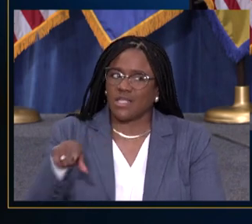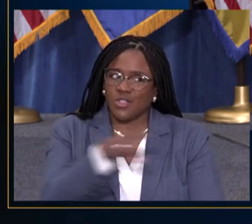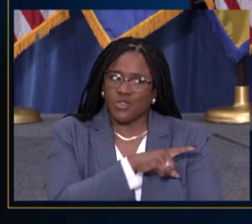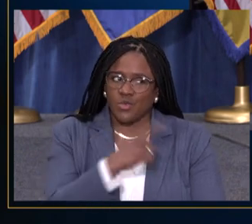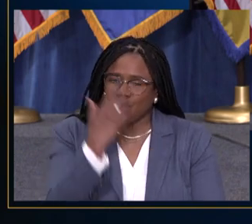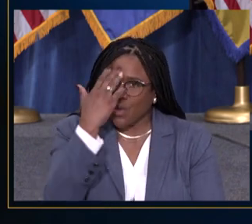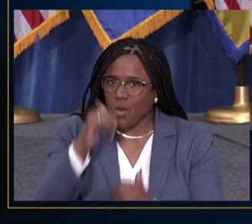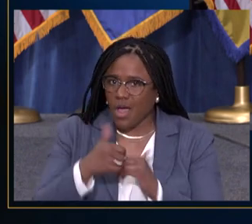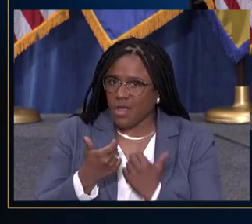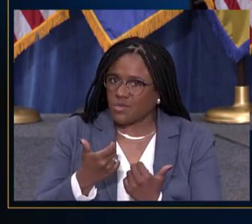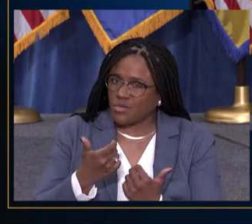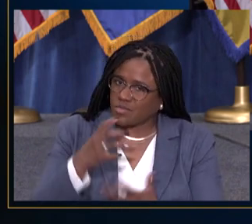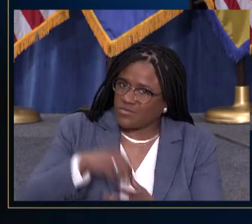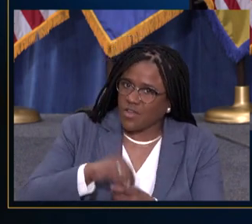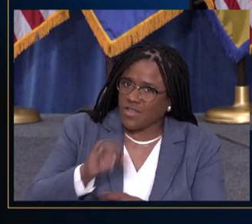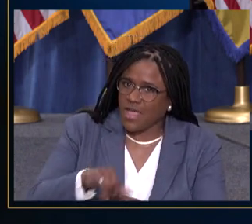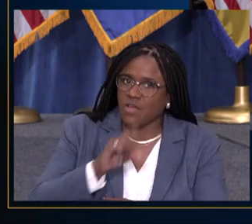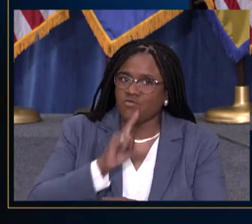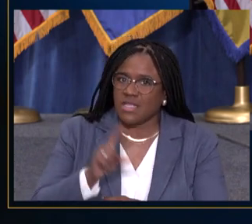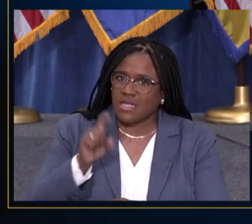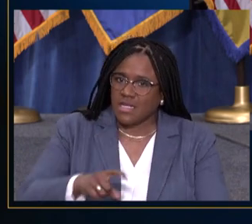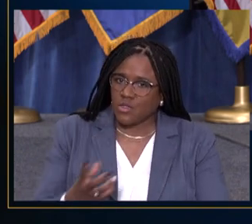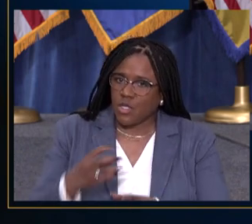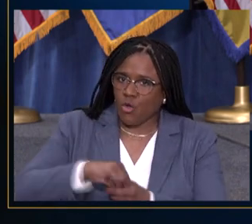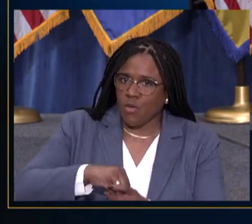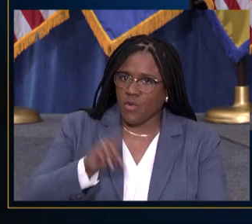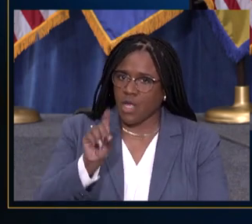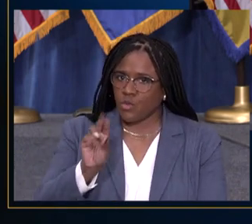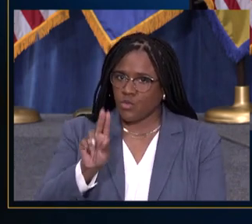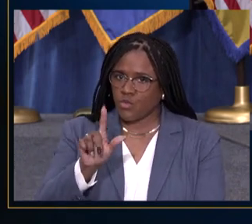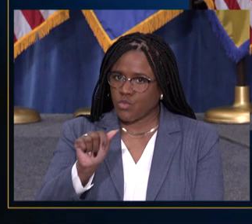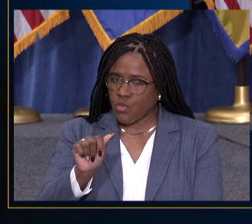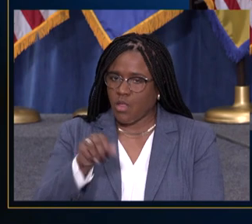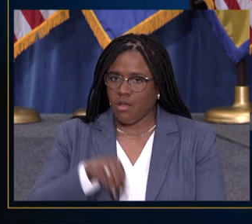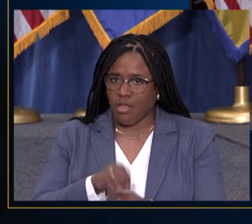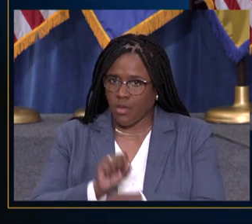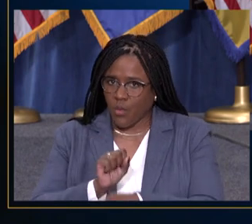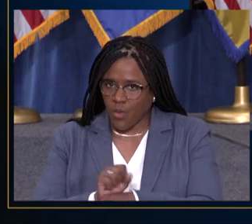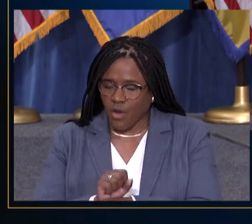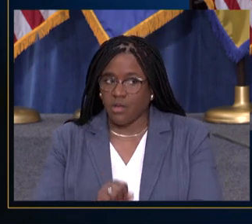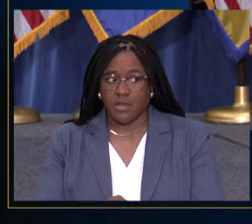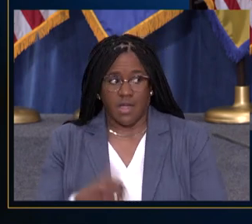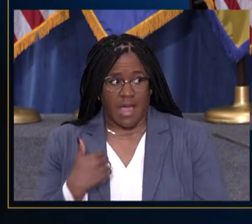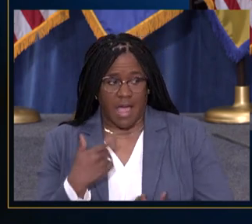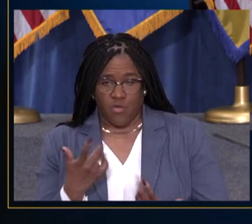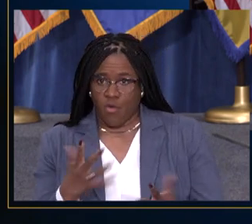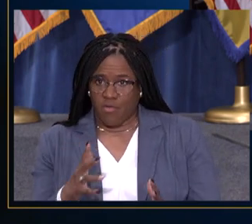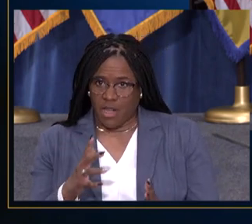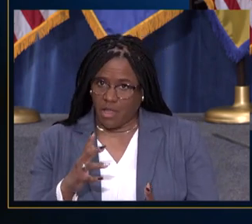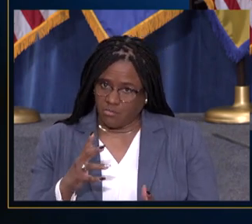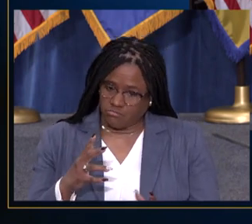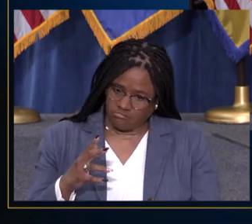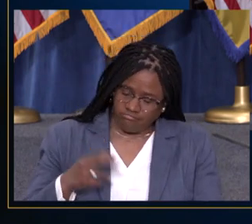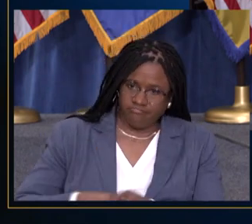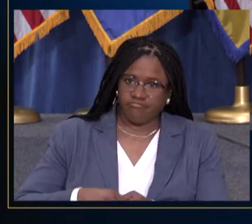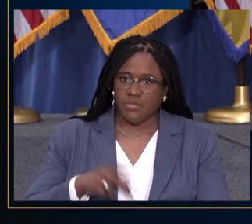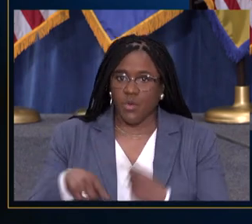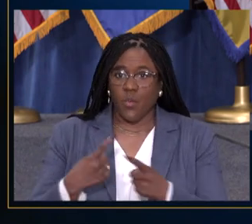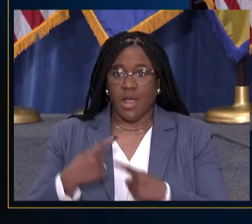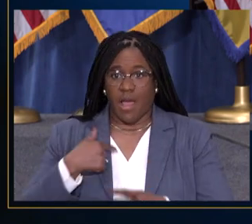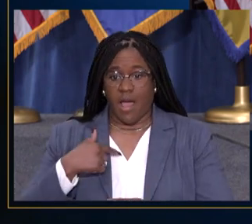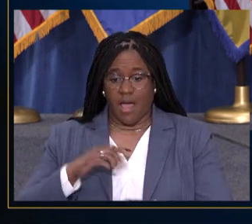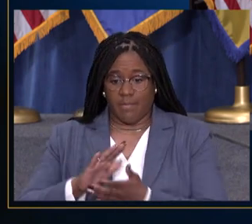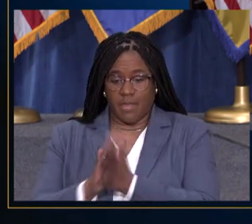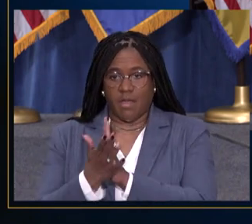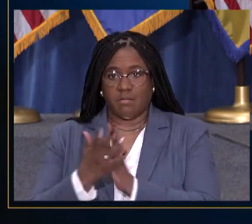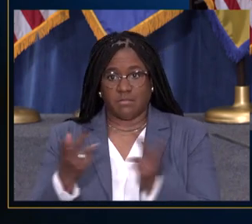to incorporating doulas in the work that we do. I had you at hello when I said to you that when I took office, I found